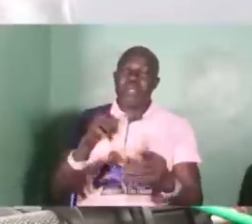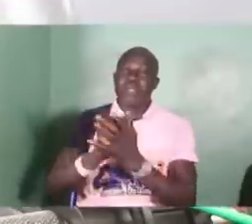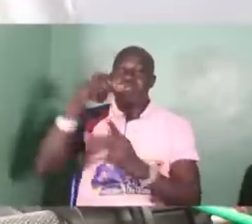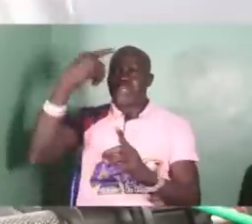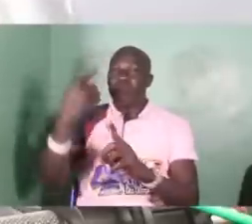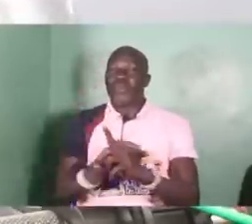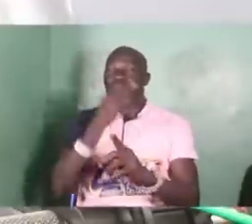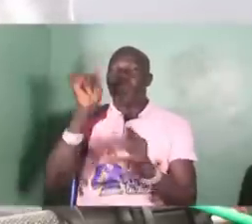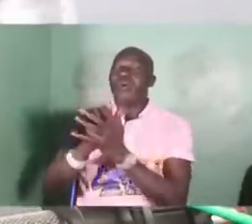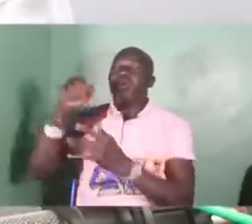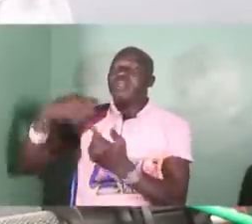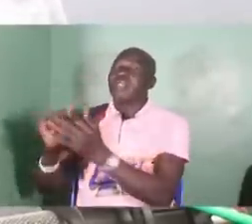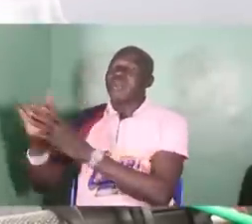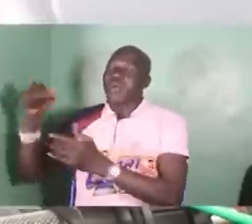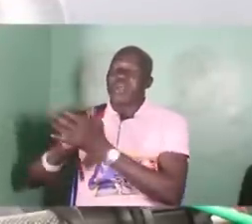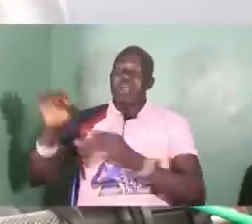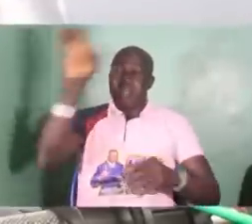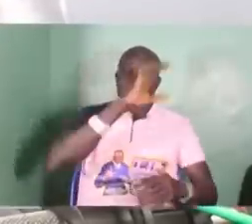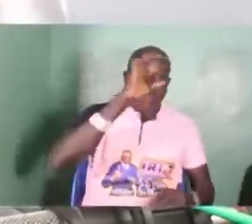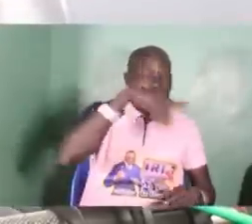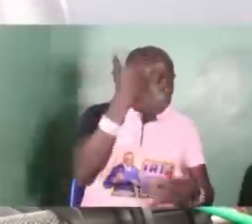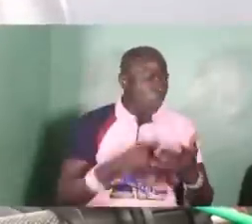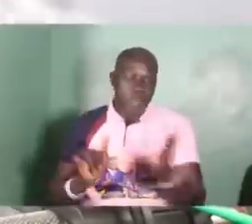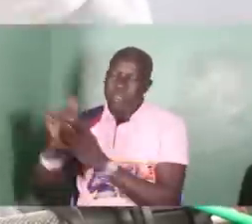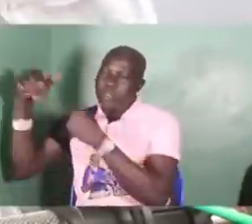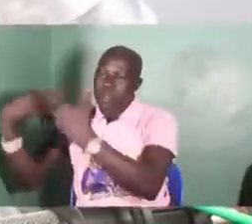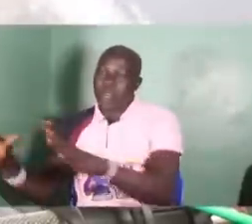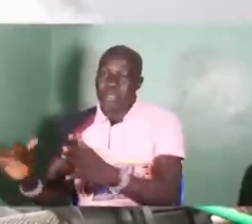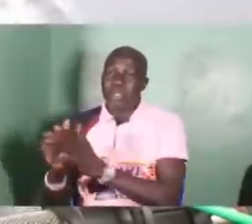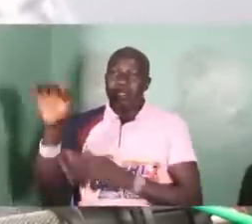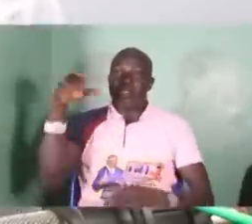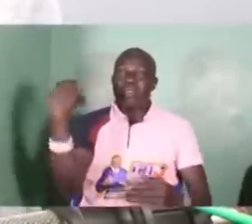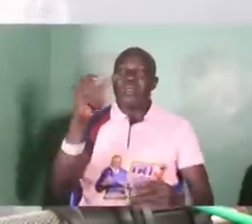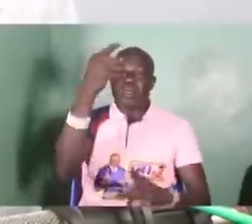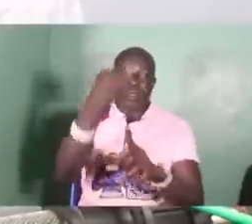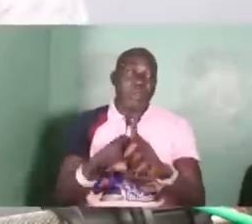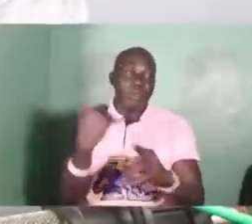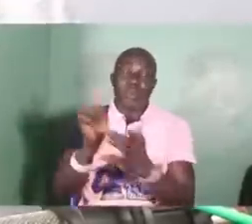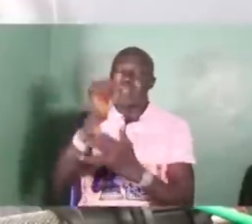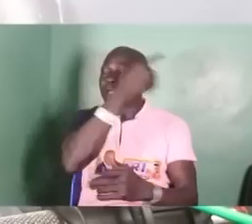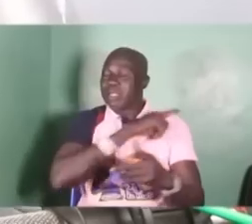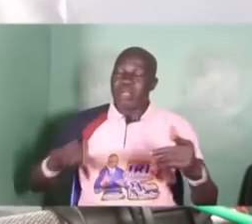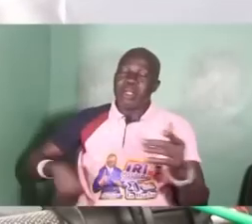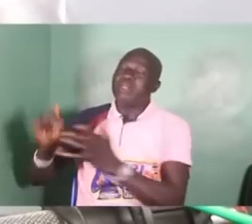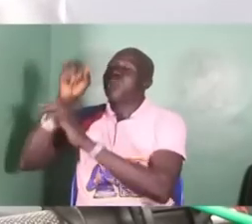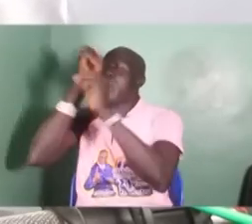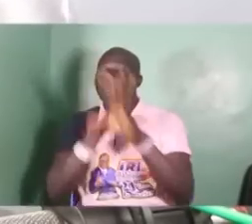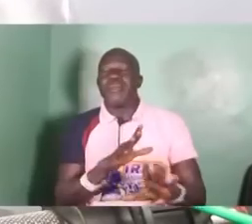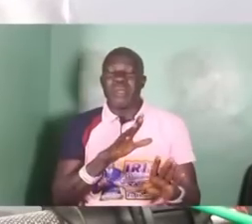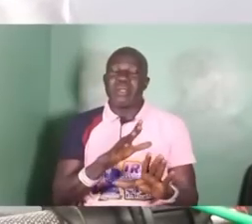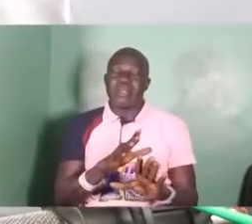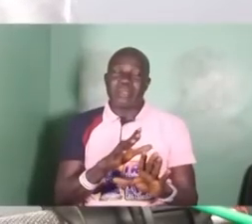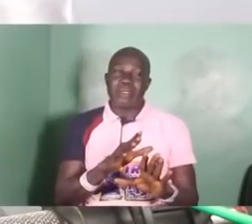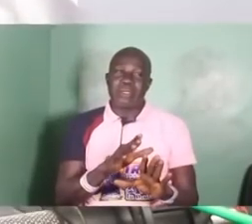me. A meaningful word. Amen. You will shine your light in the name of